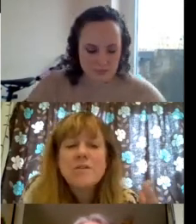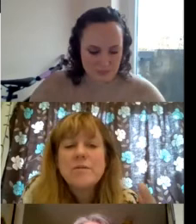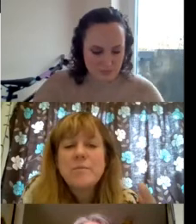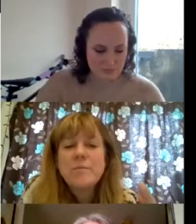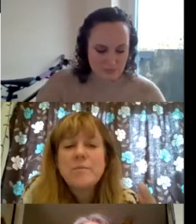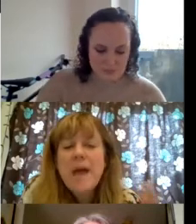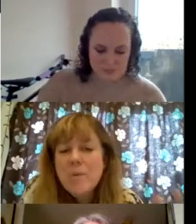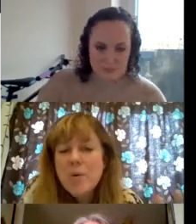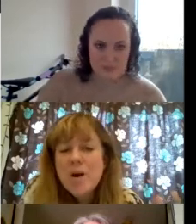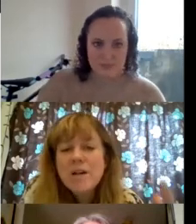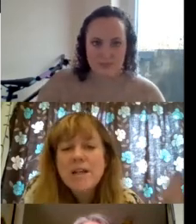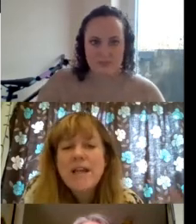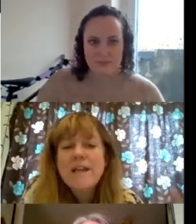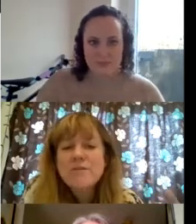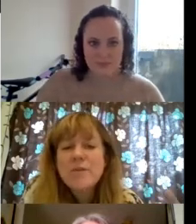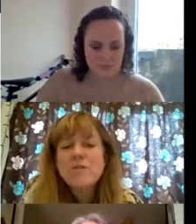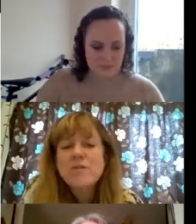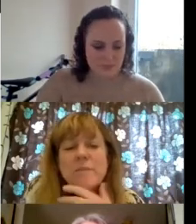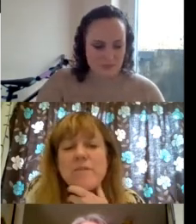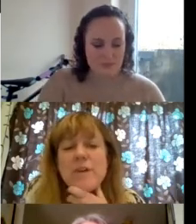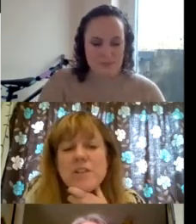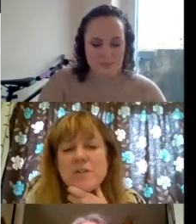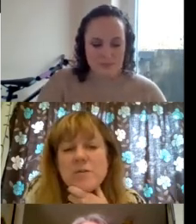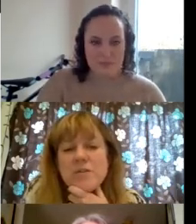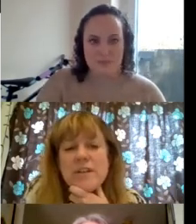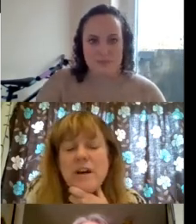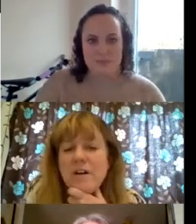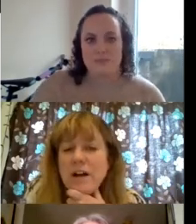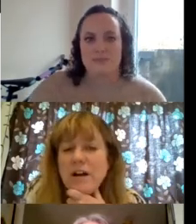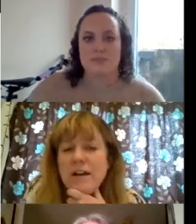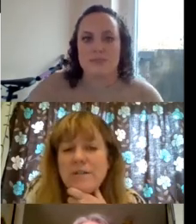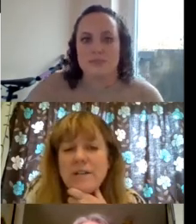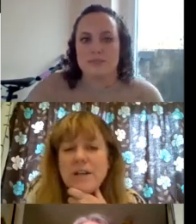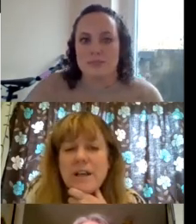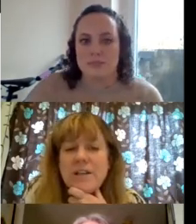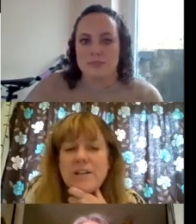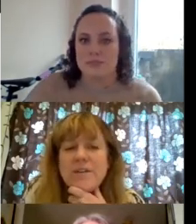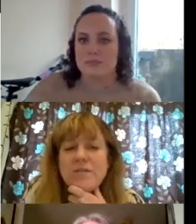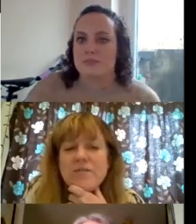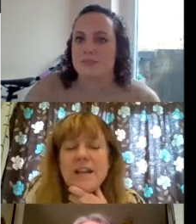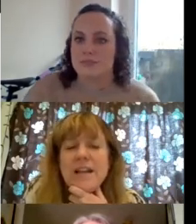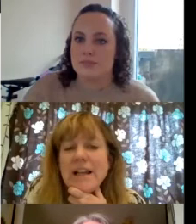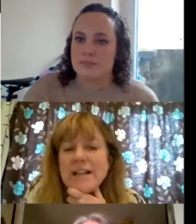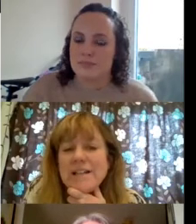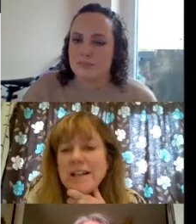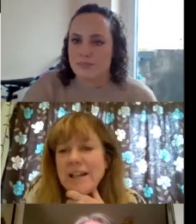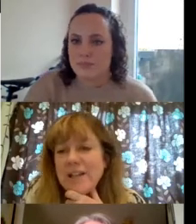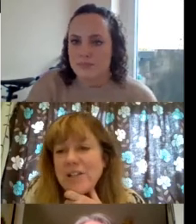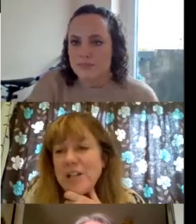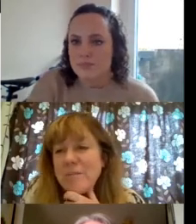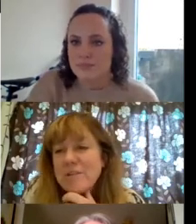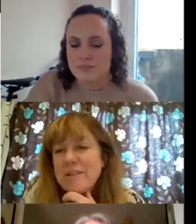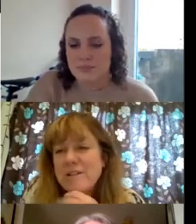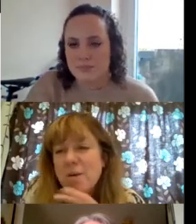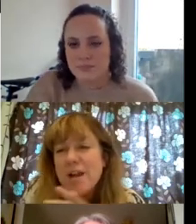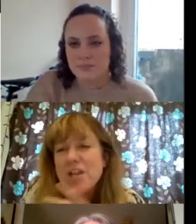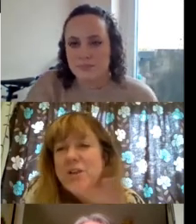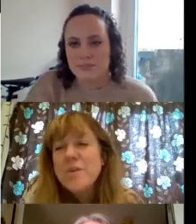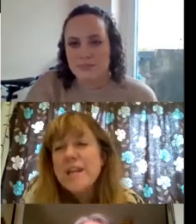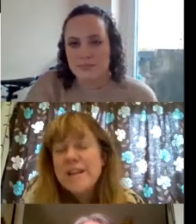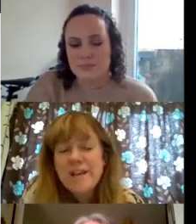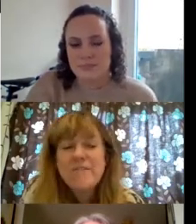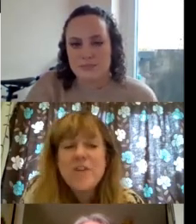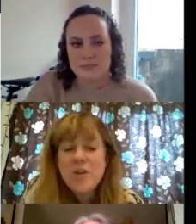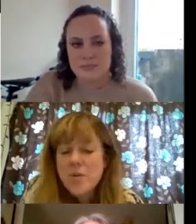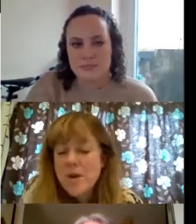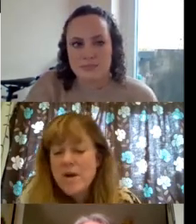lots of paperwork, case records, some of which are stored at the archives. So it's a really eclectic collection. It presents quite a